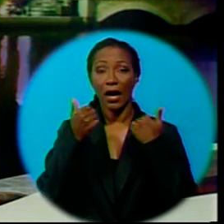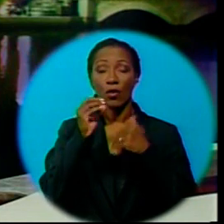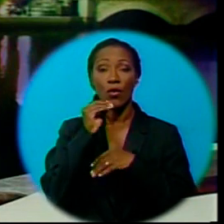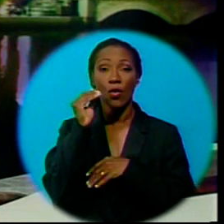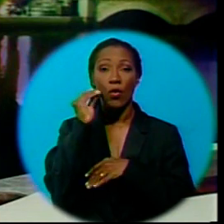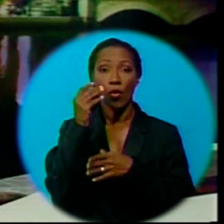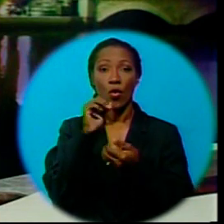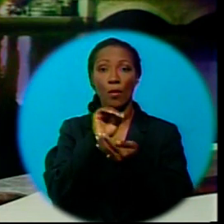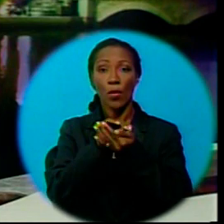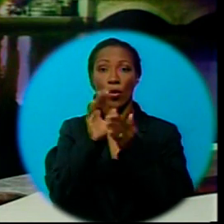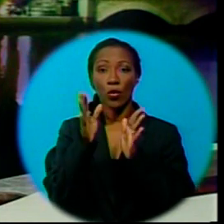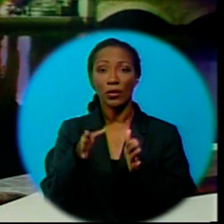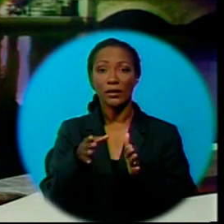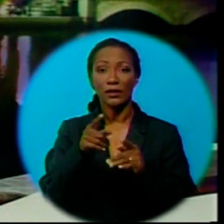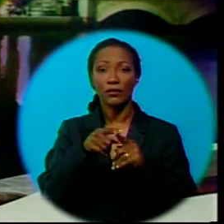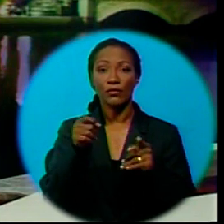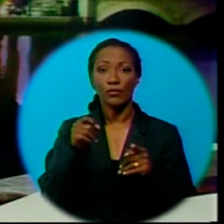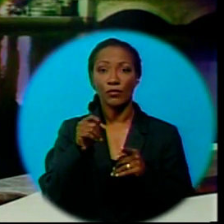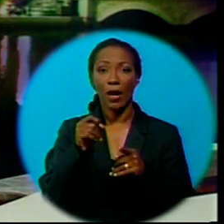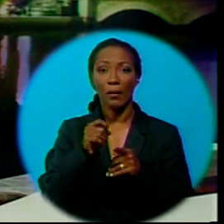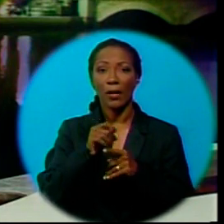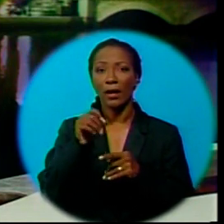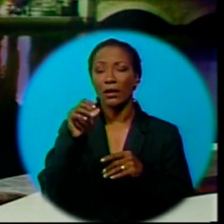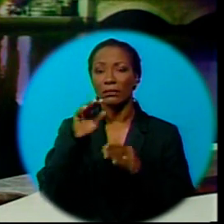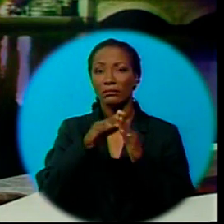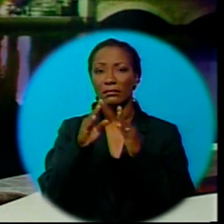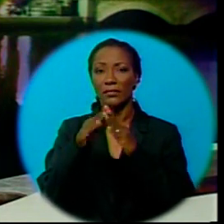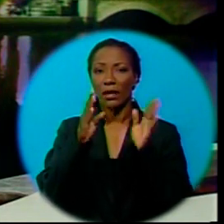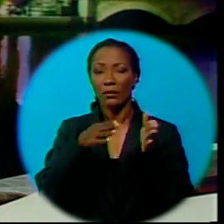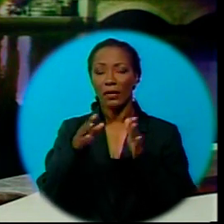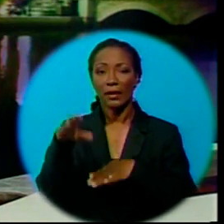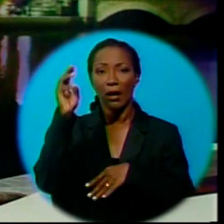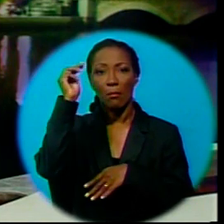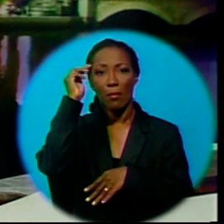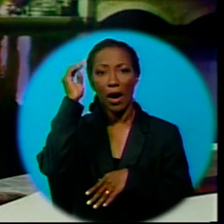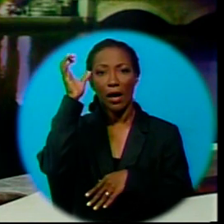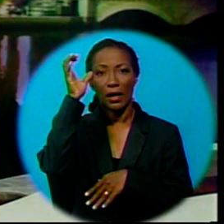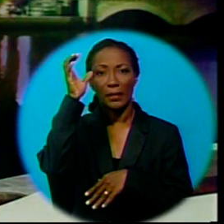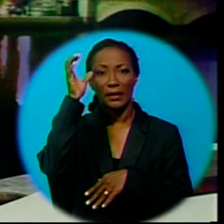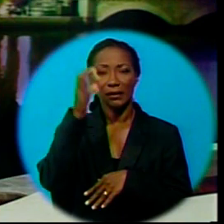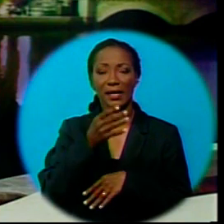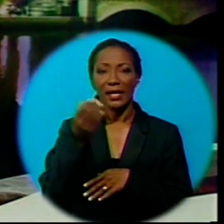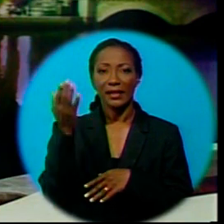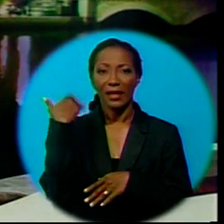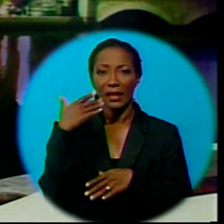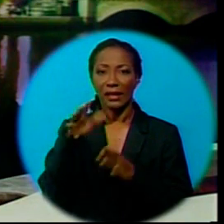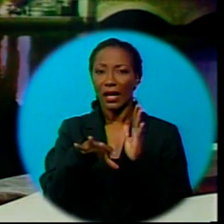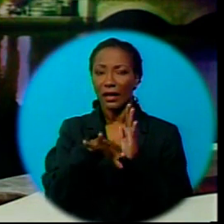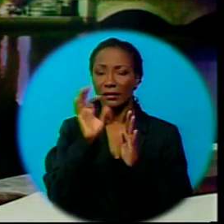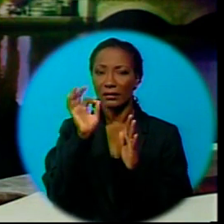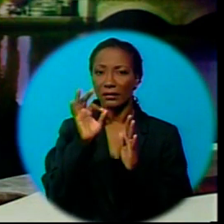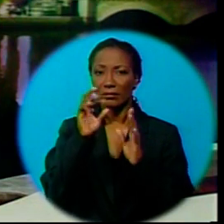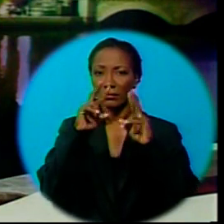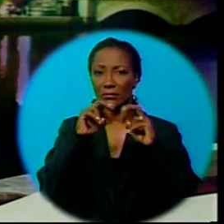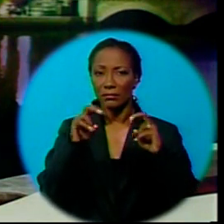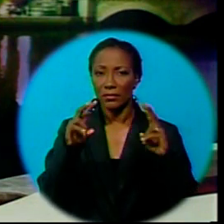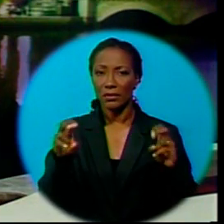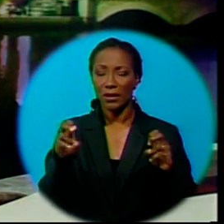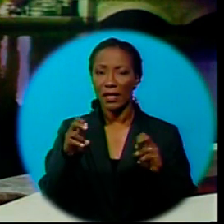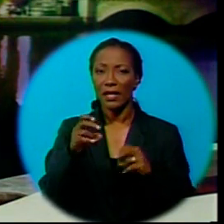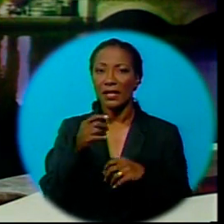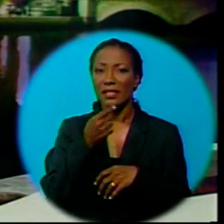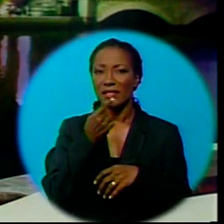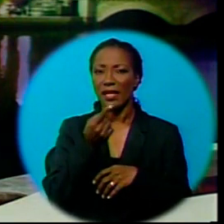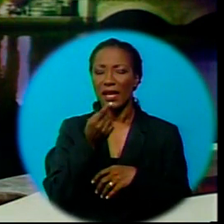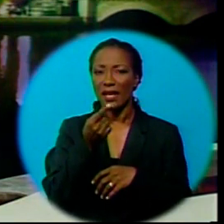from Chief Town Planner Mark Cummins. He reveals that the last census showed an increase in the number of one-story homes and believes that the